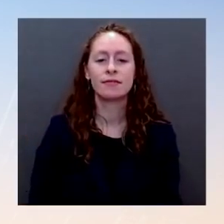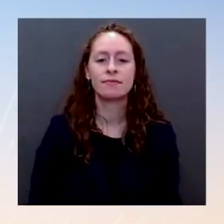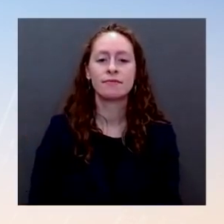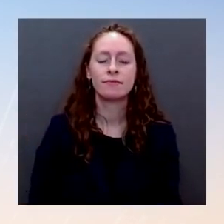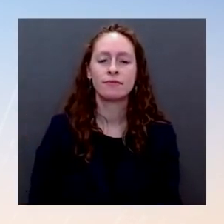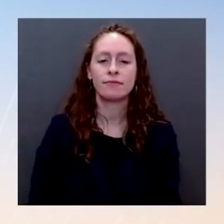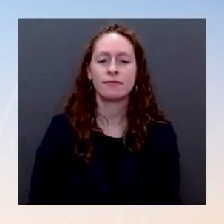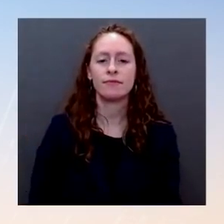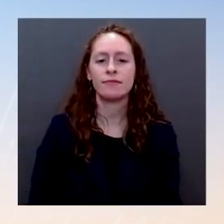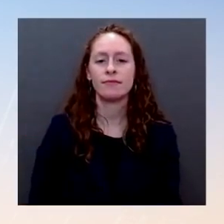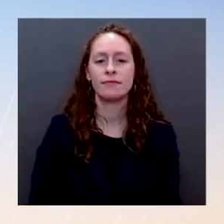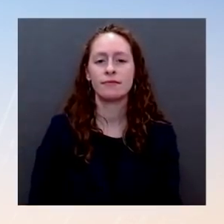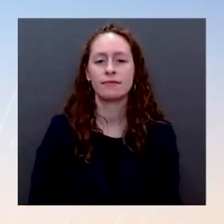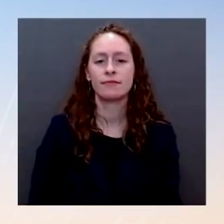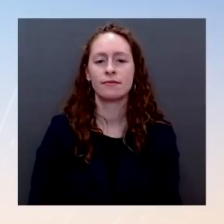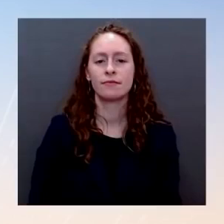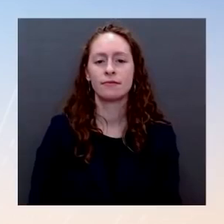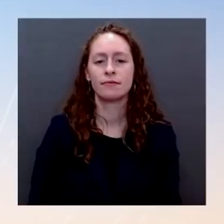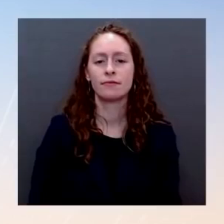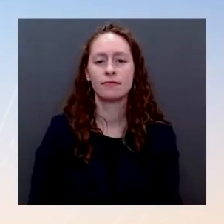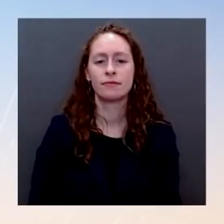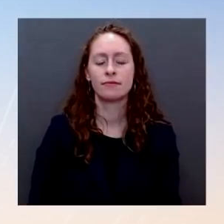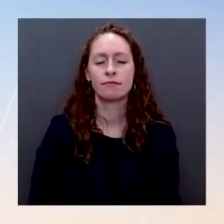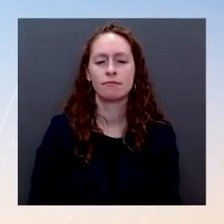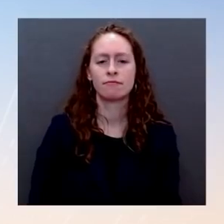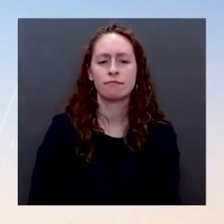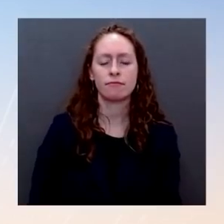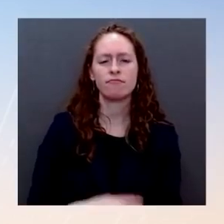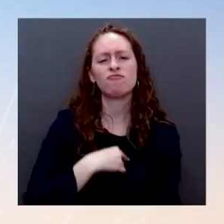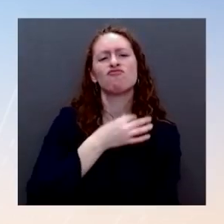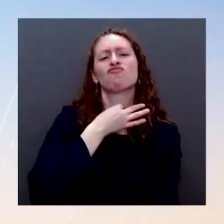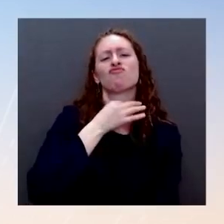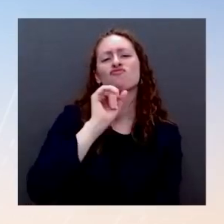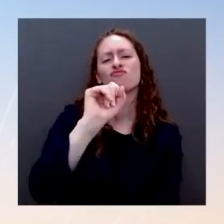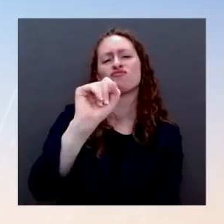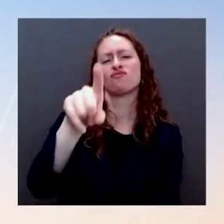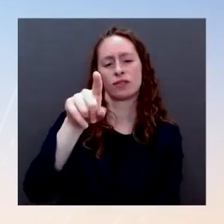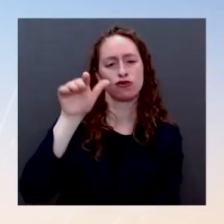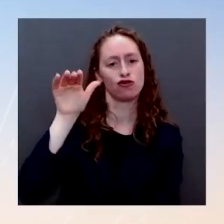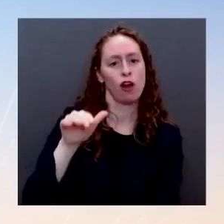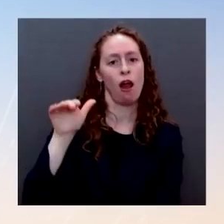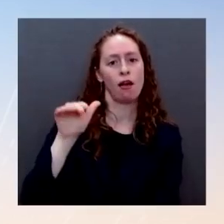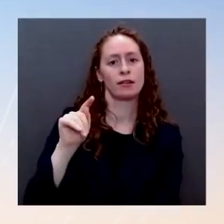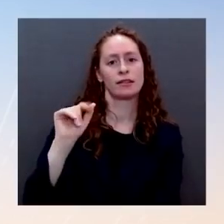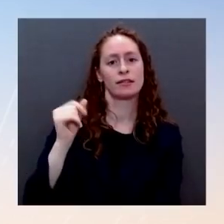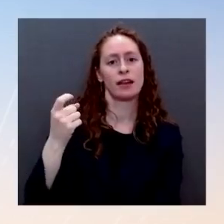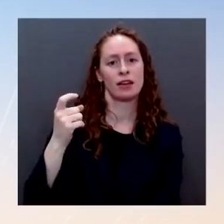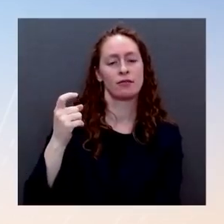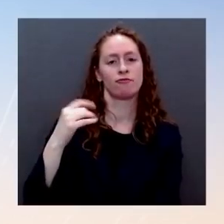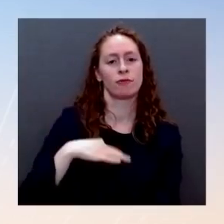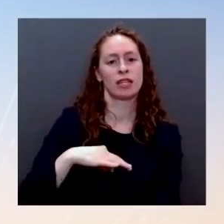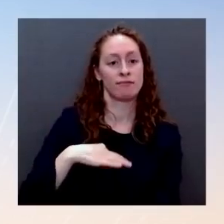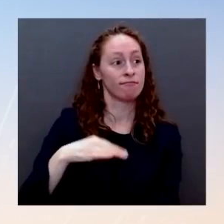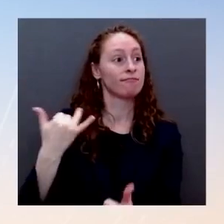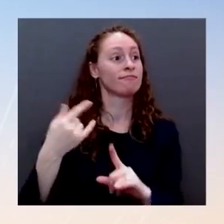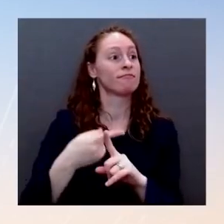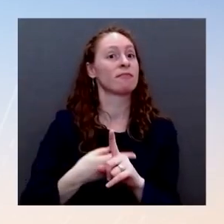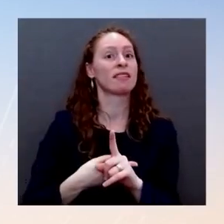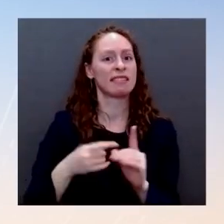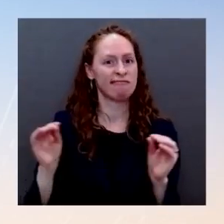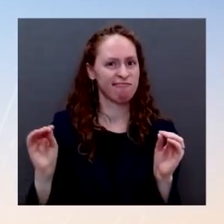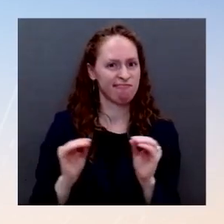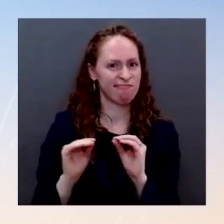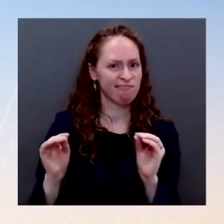down the line. But for families who were relying on it month to month, is there any talk of executive action or anything from the White House to provide more relief